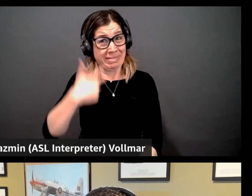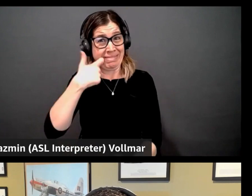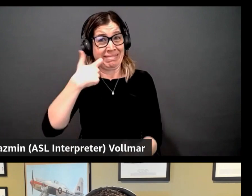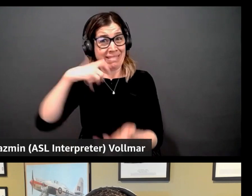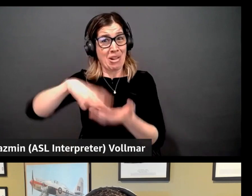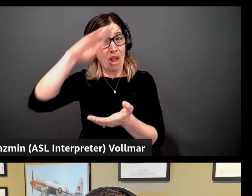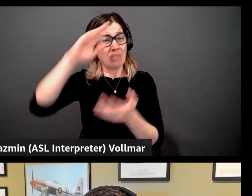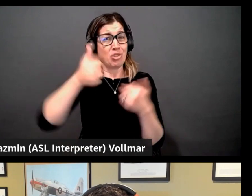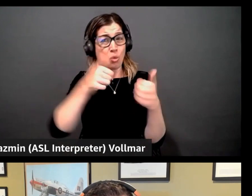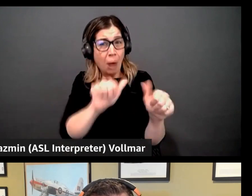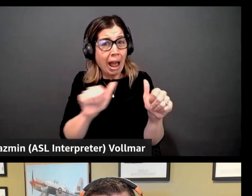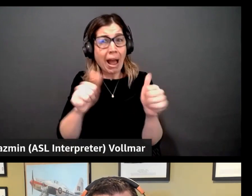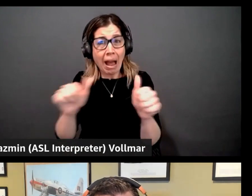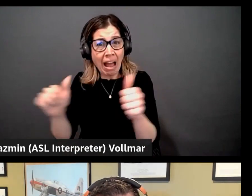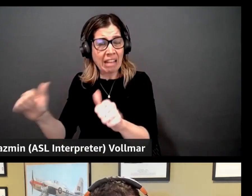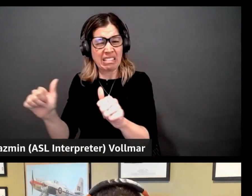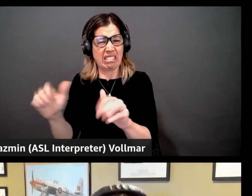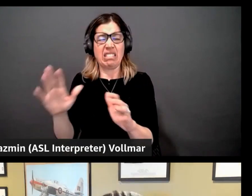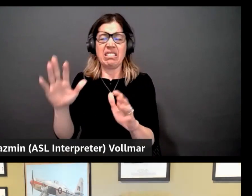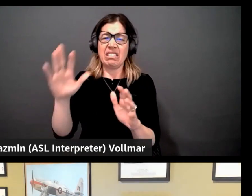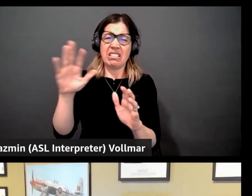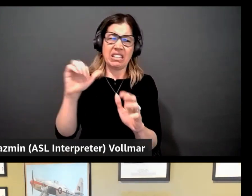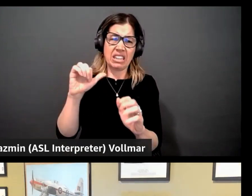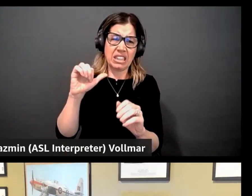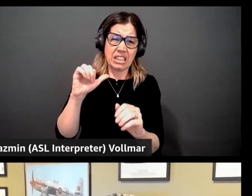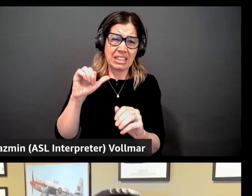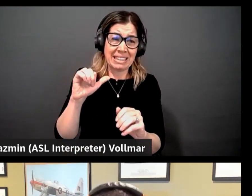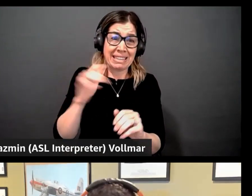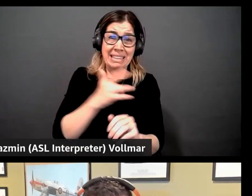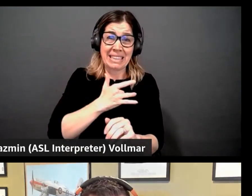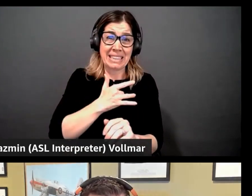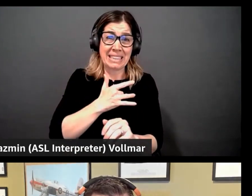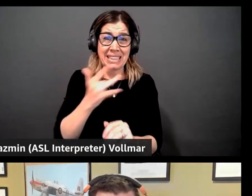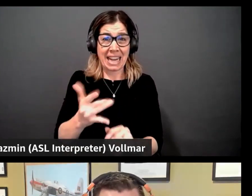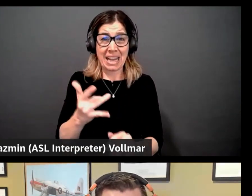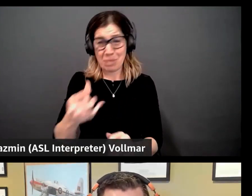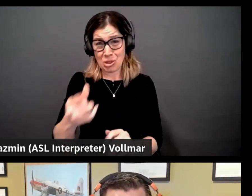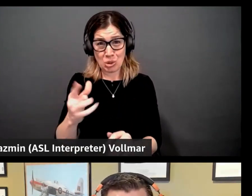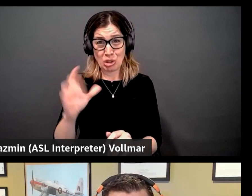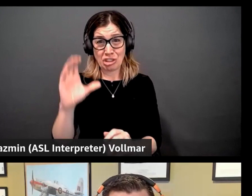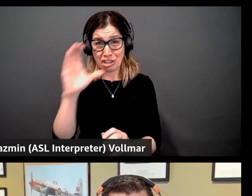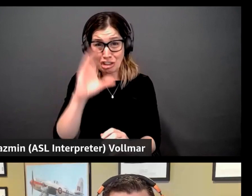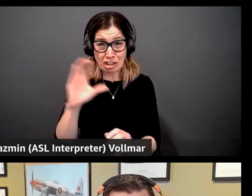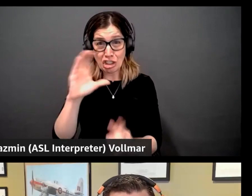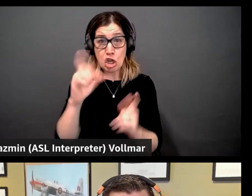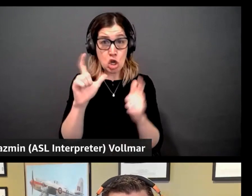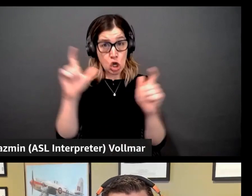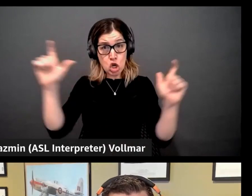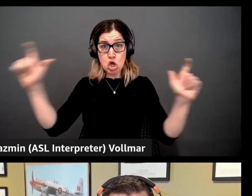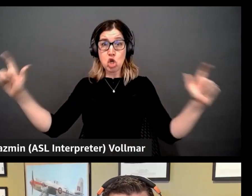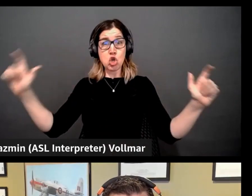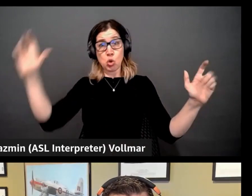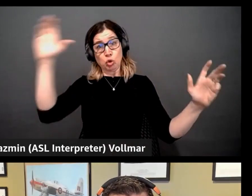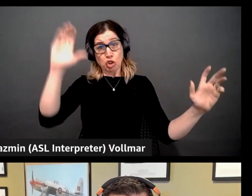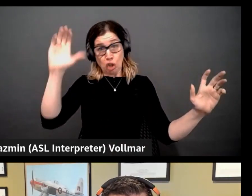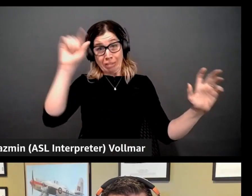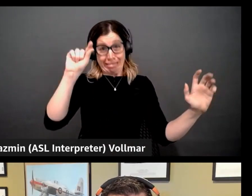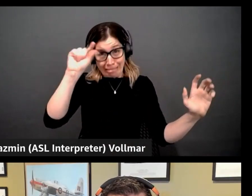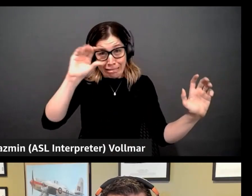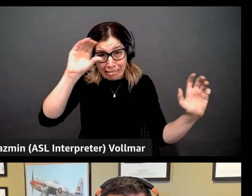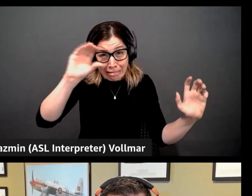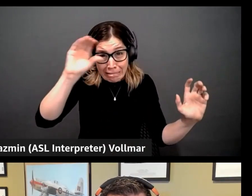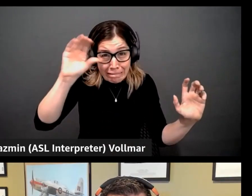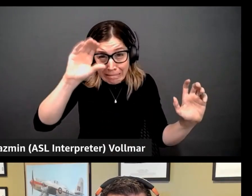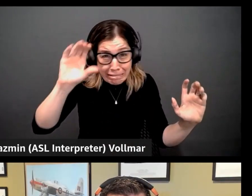ourselves. It's not the most trivial things. You're typically searching in a huge search space, so in a huge